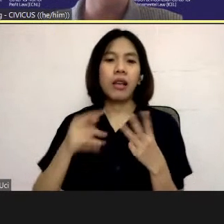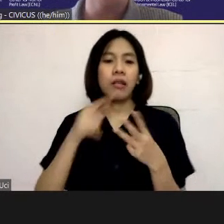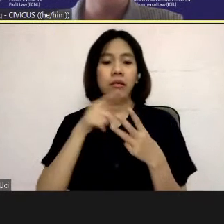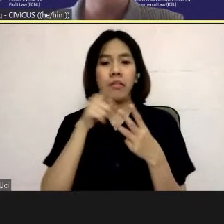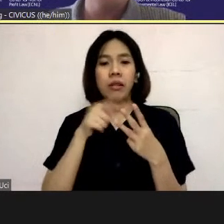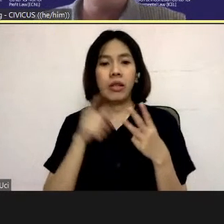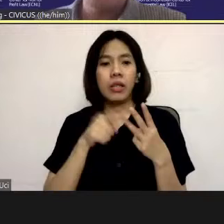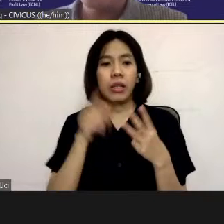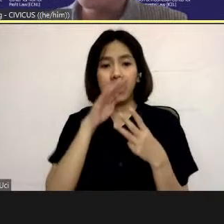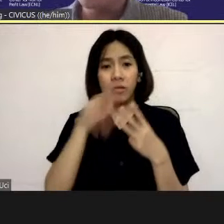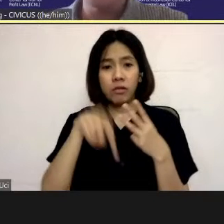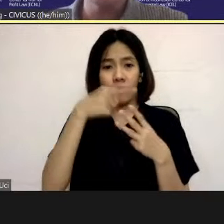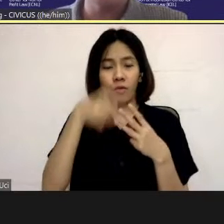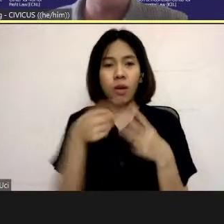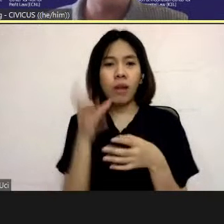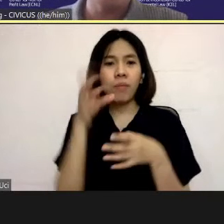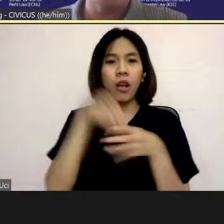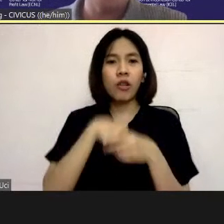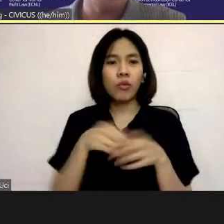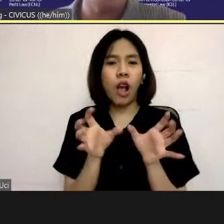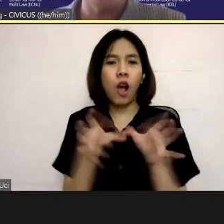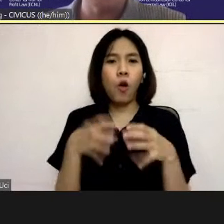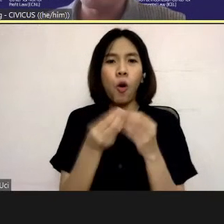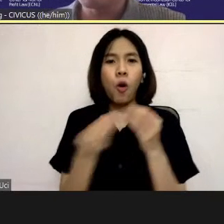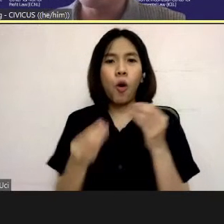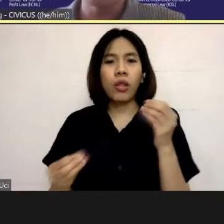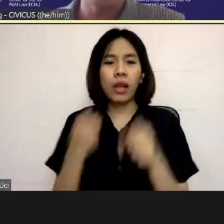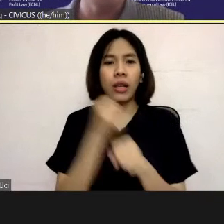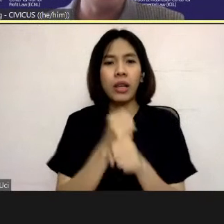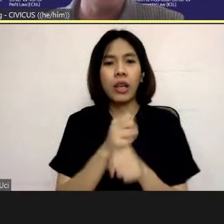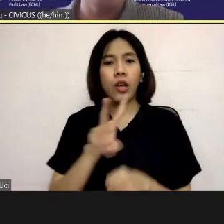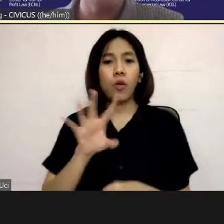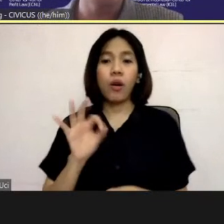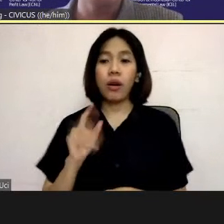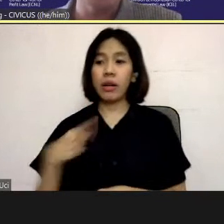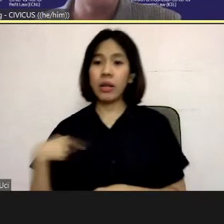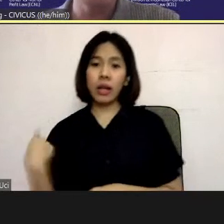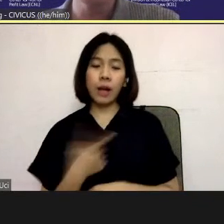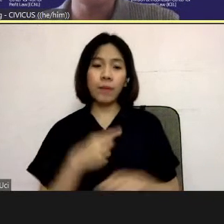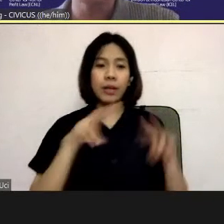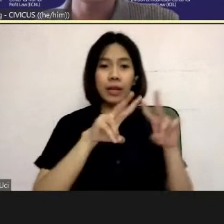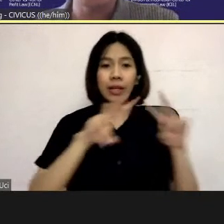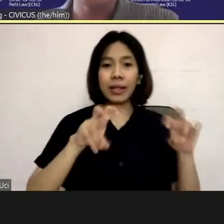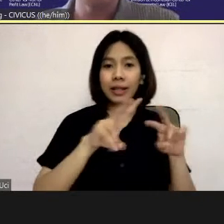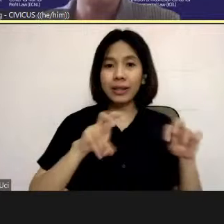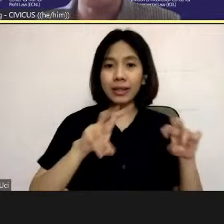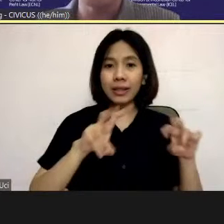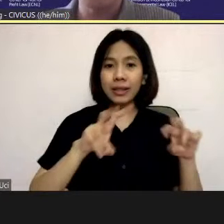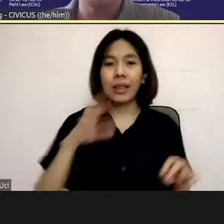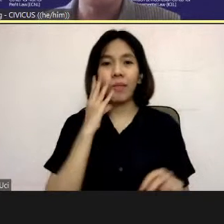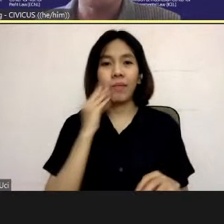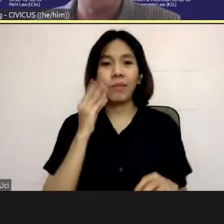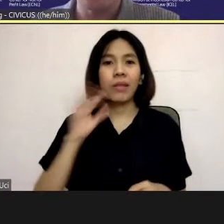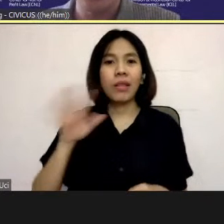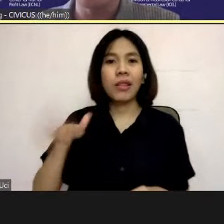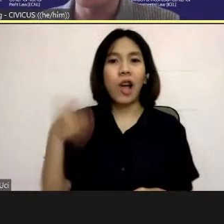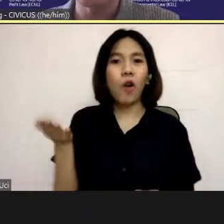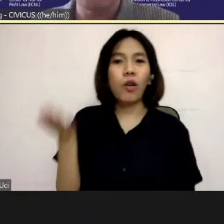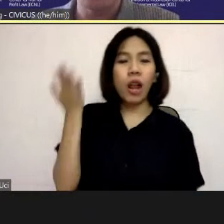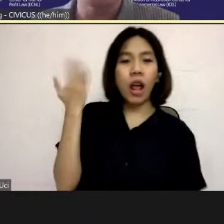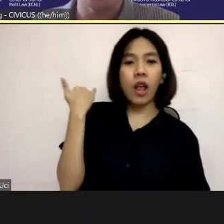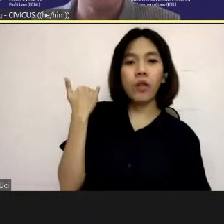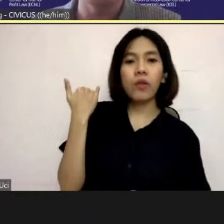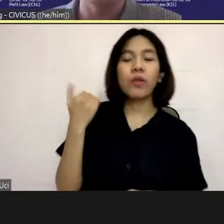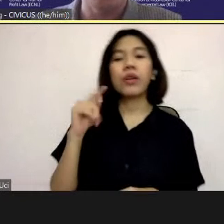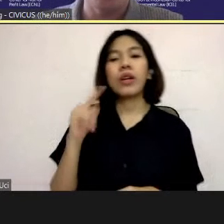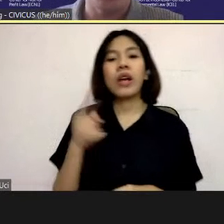our research as well last year on the People Power Under Attack 2021, we also documented the top 10 violations to